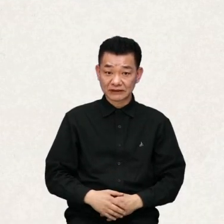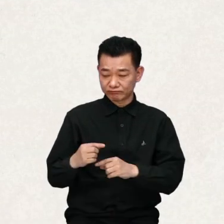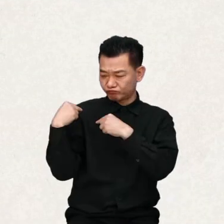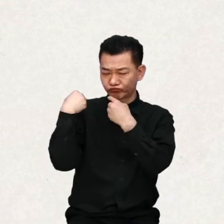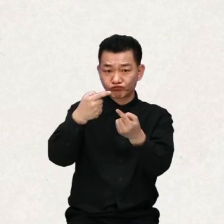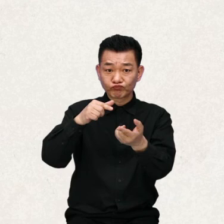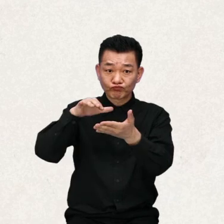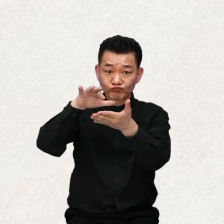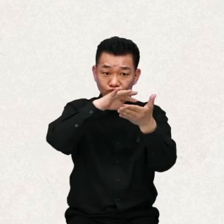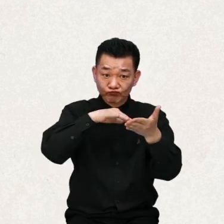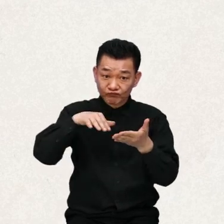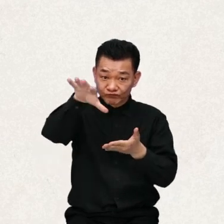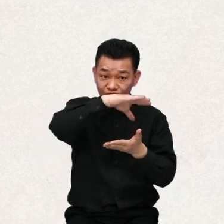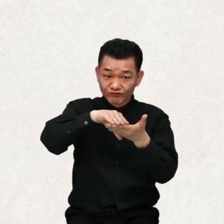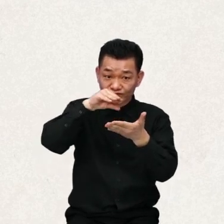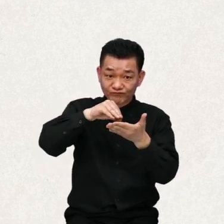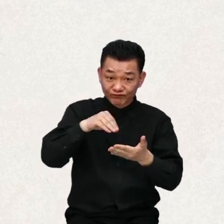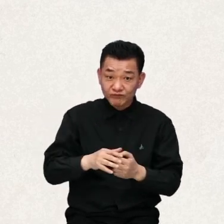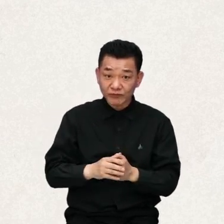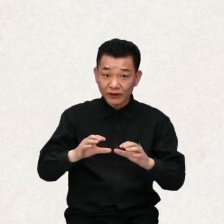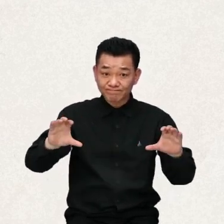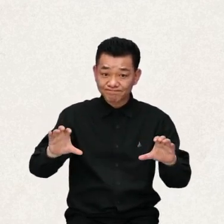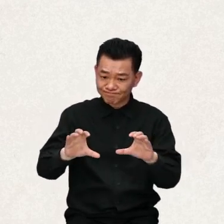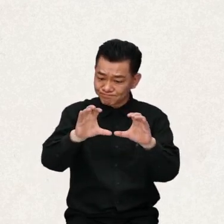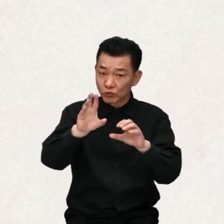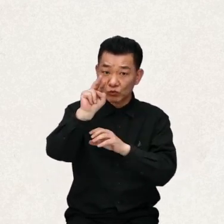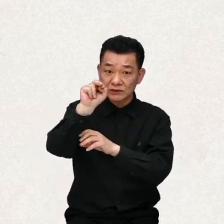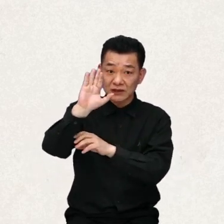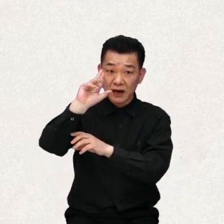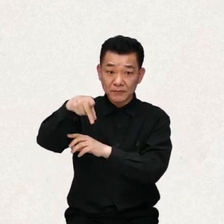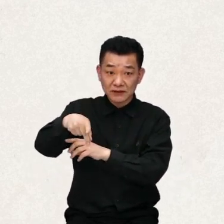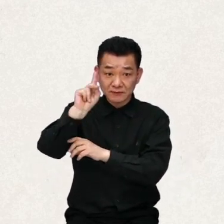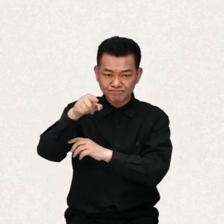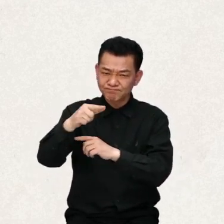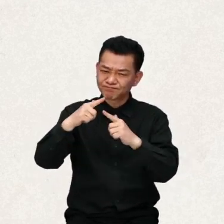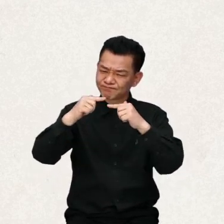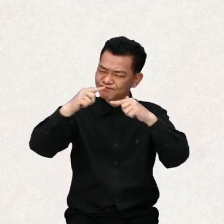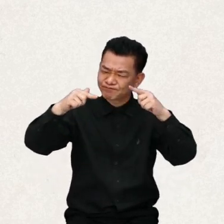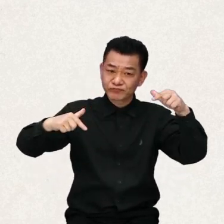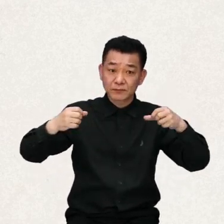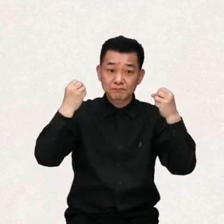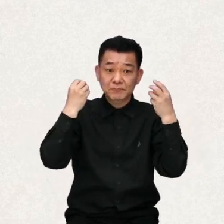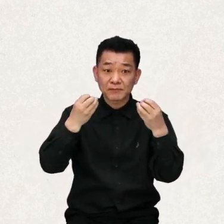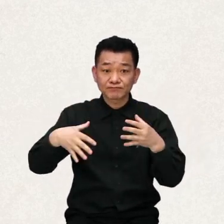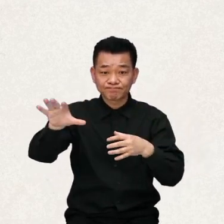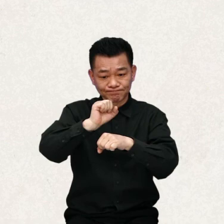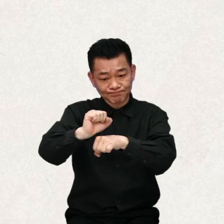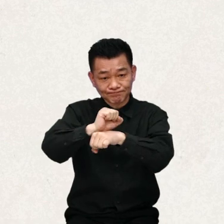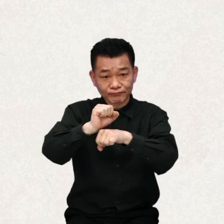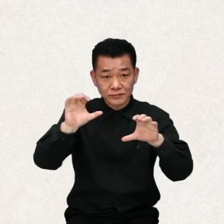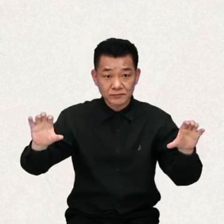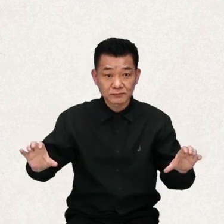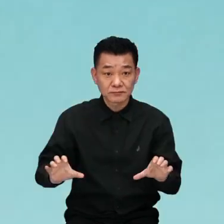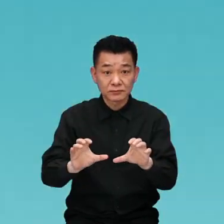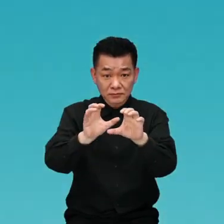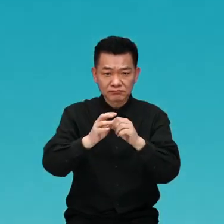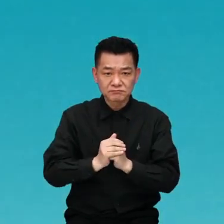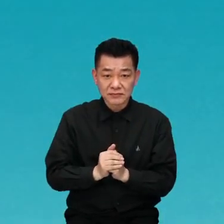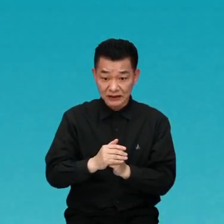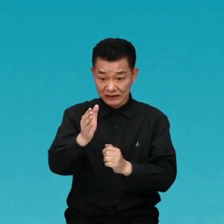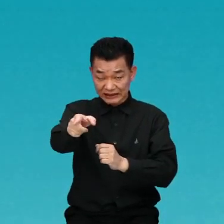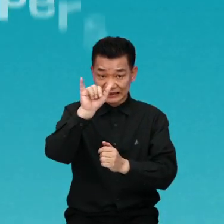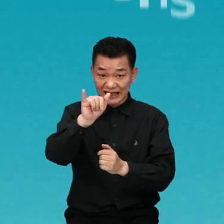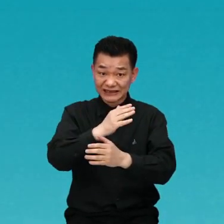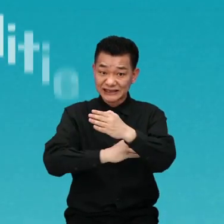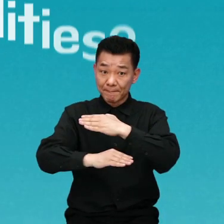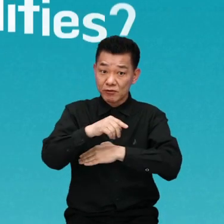I now understand the various efforts that are currently being carried out by the global society. Aside from this, I am